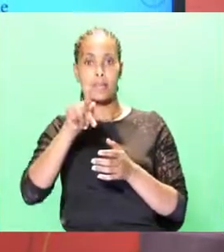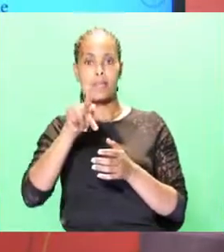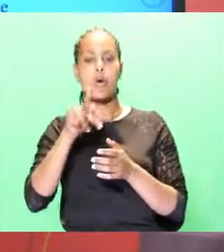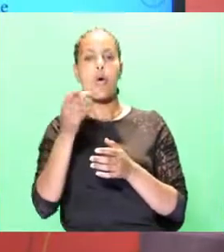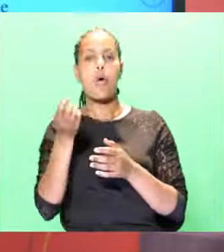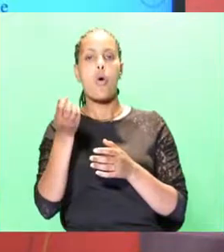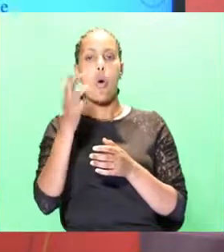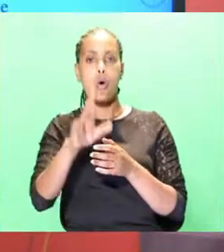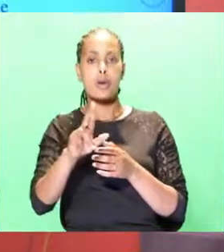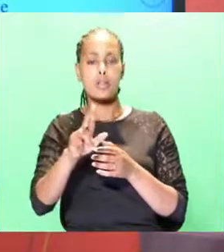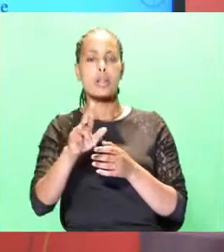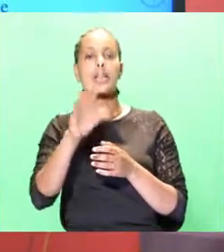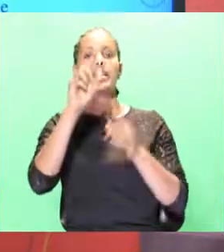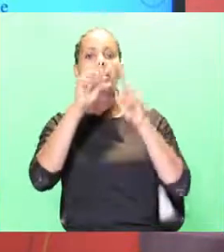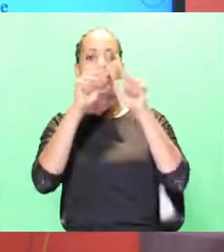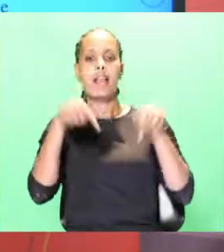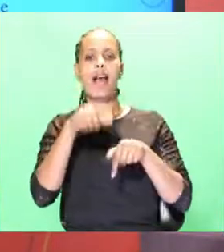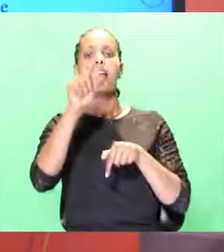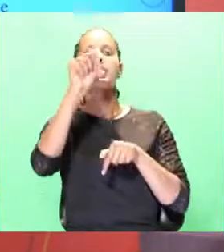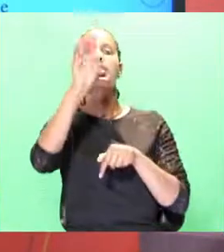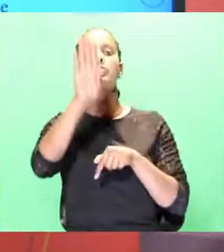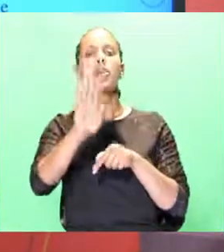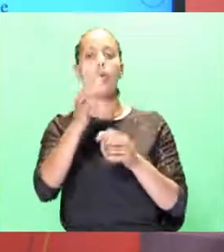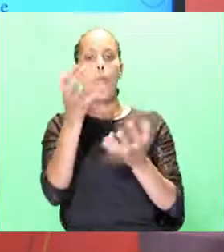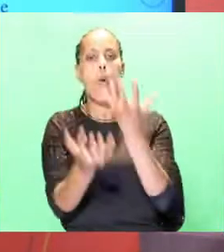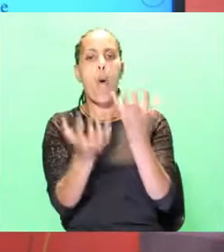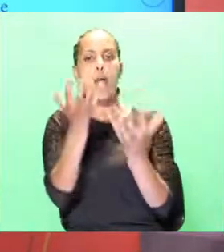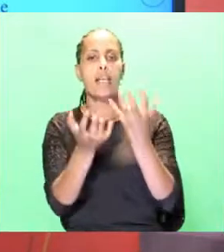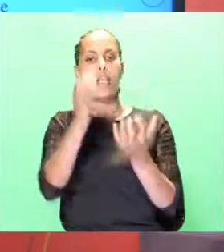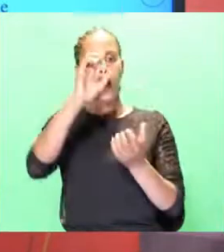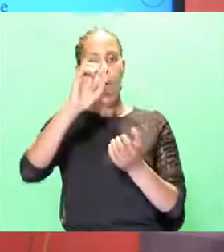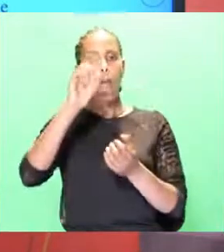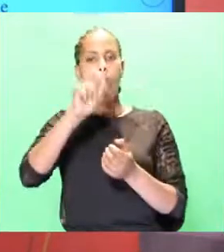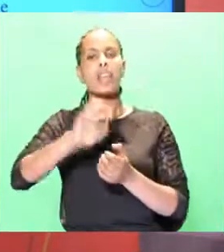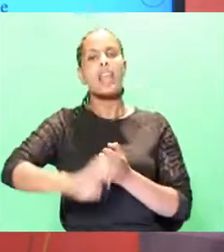where delta TB is boiling point elevation.